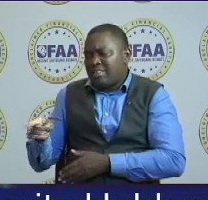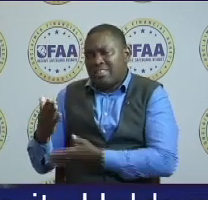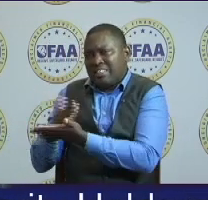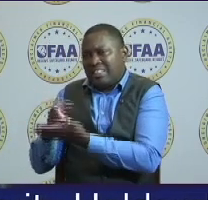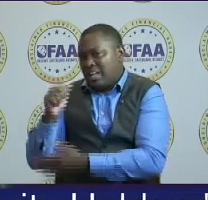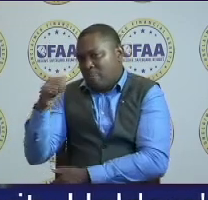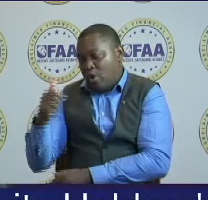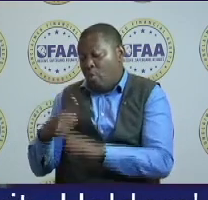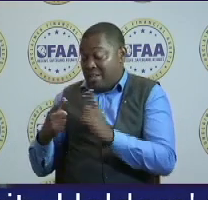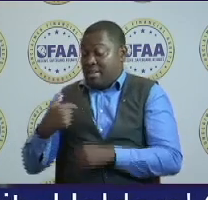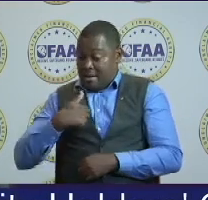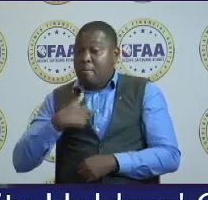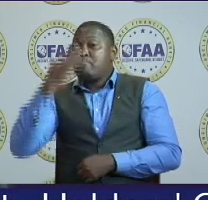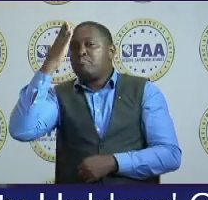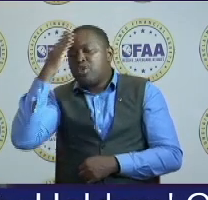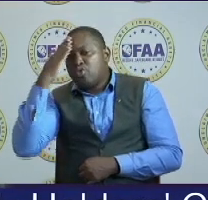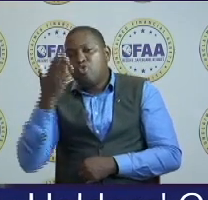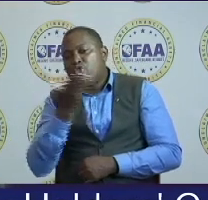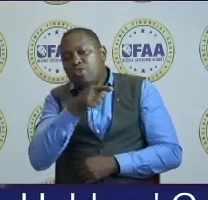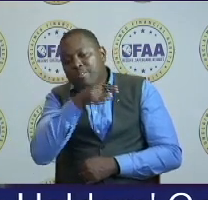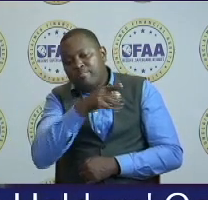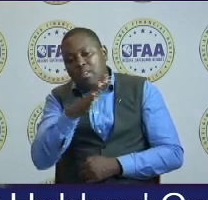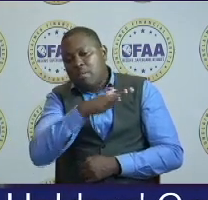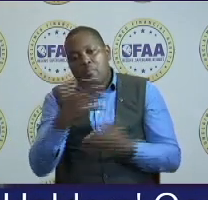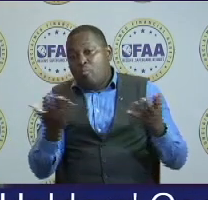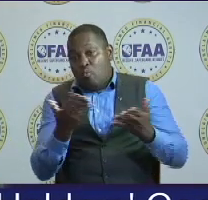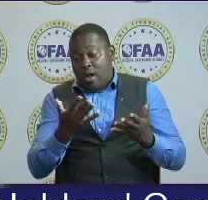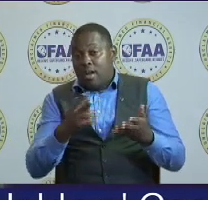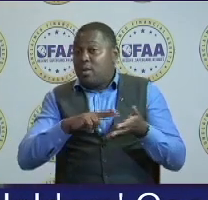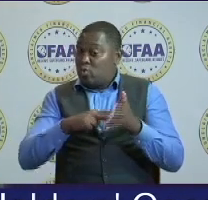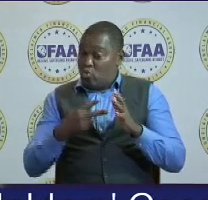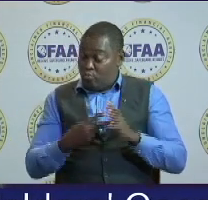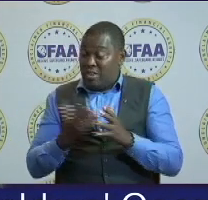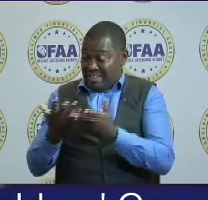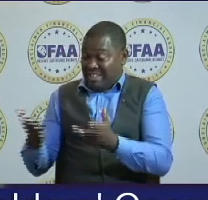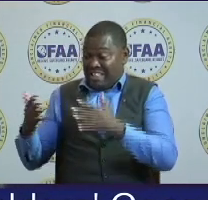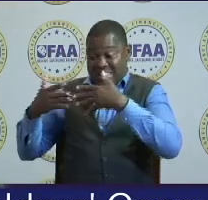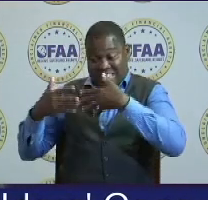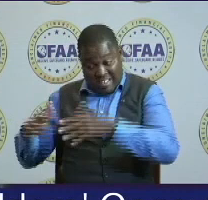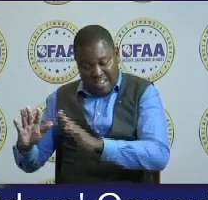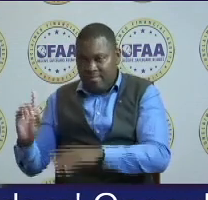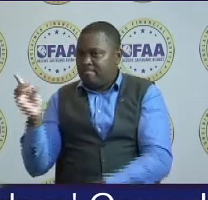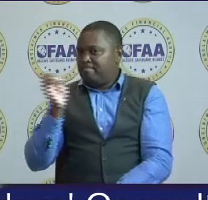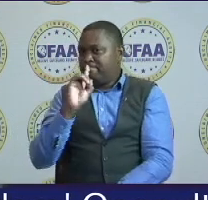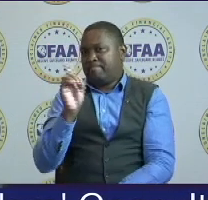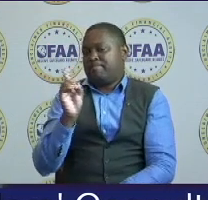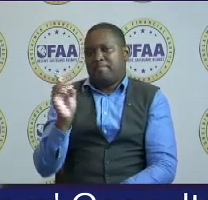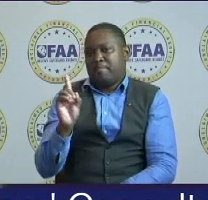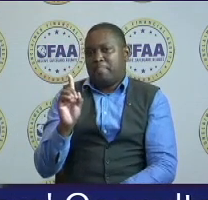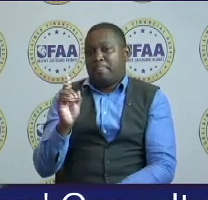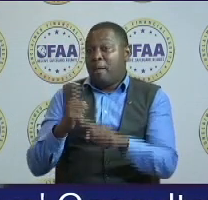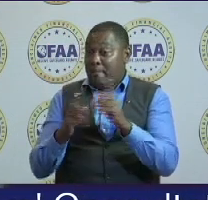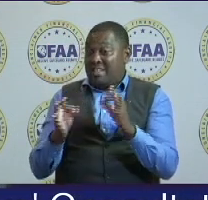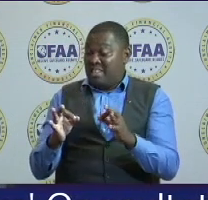know his whereabouts. And if you're able to demonstrate that, then that asset will not qualify as unclaimed. But if you cannot demonstrate that,